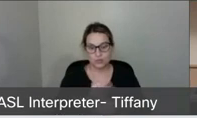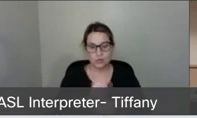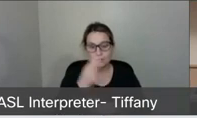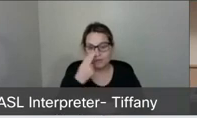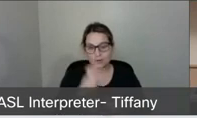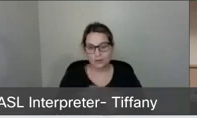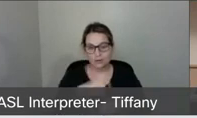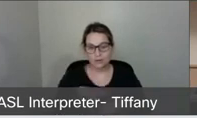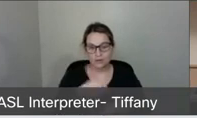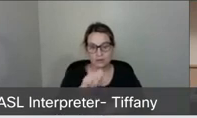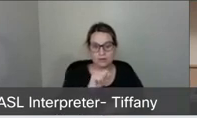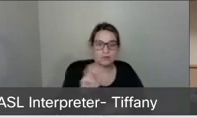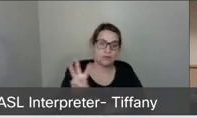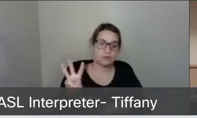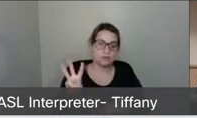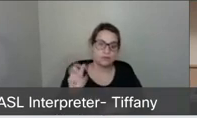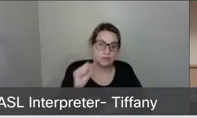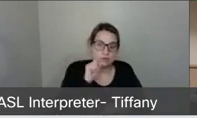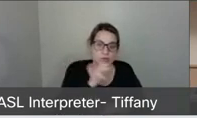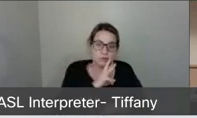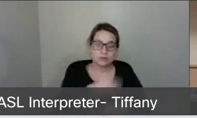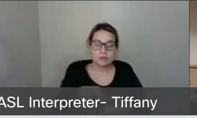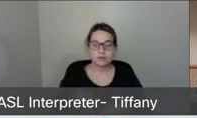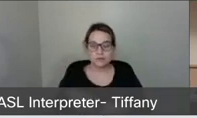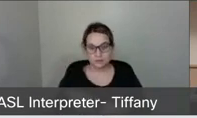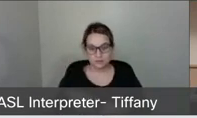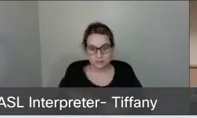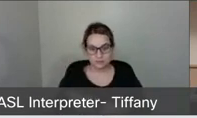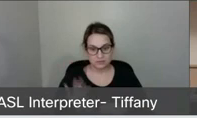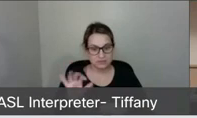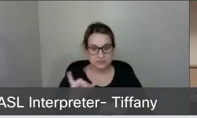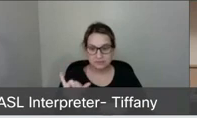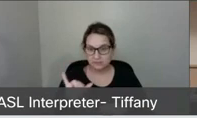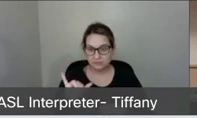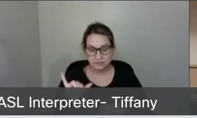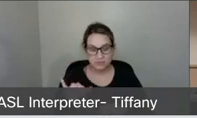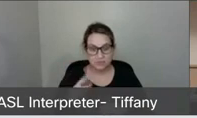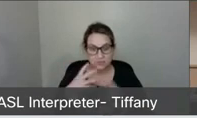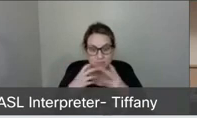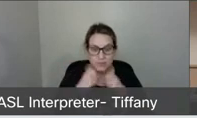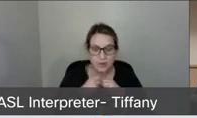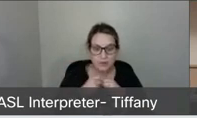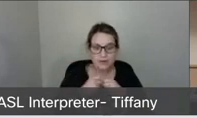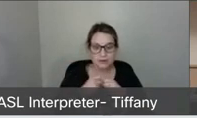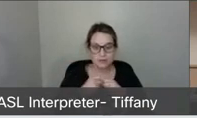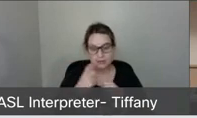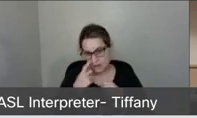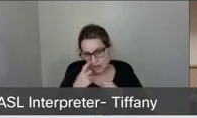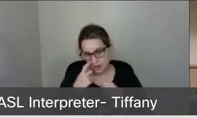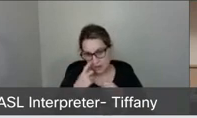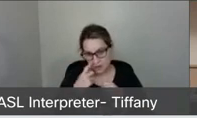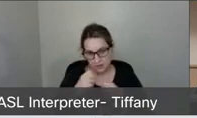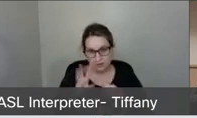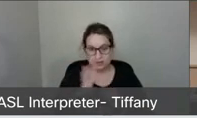of Ahwatukee, South Tempe, and West Chandler. We share similar priorities, interests, and values amongst ourselves. There's been